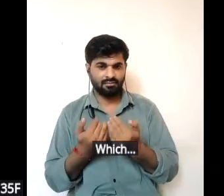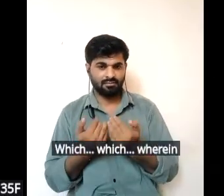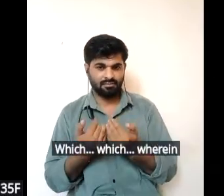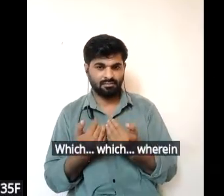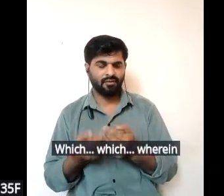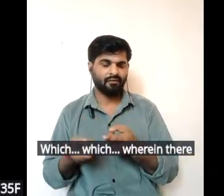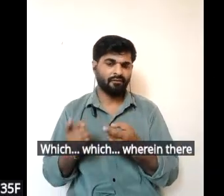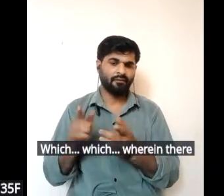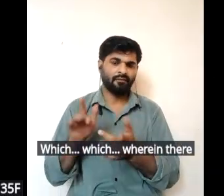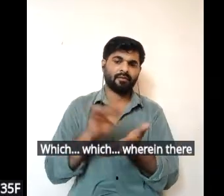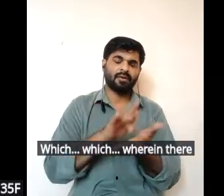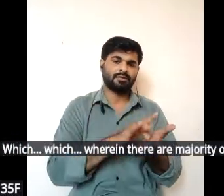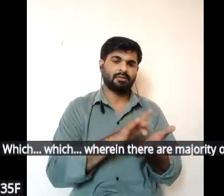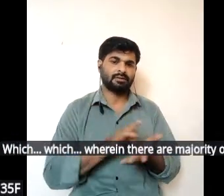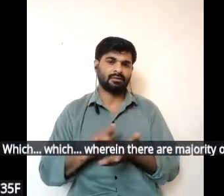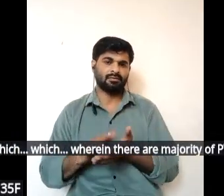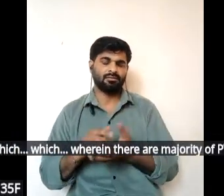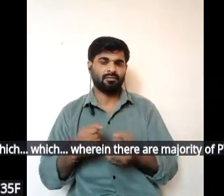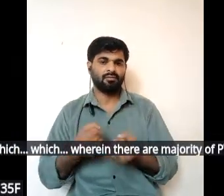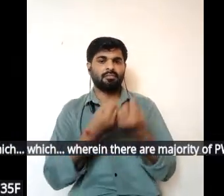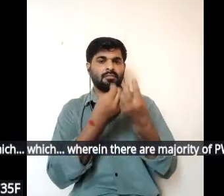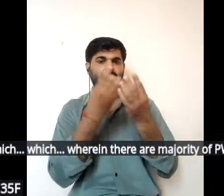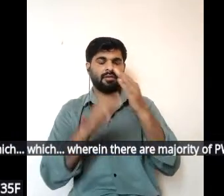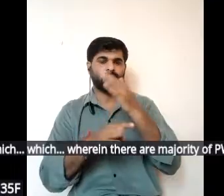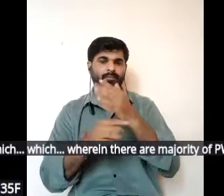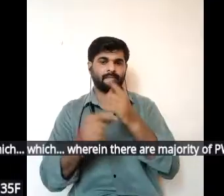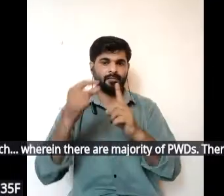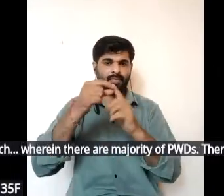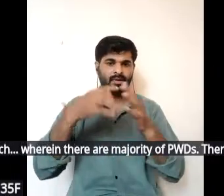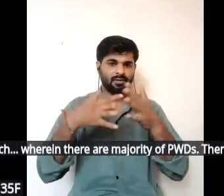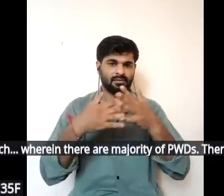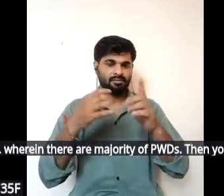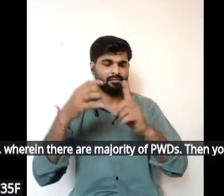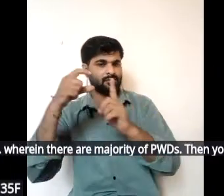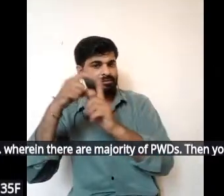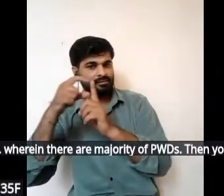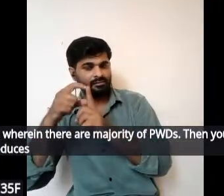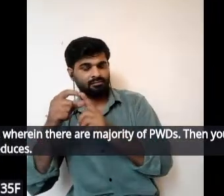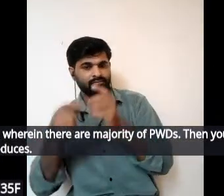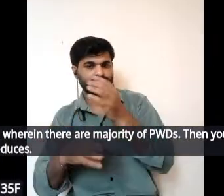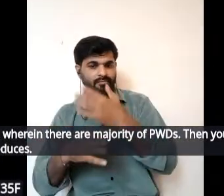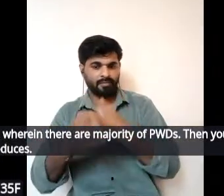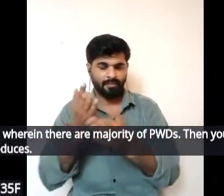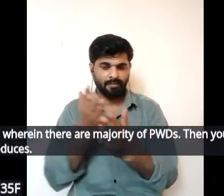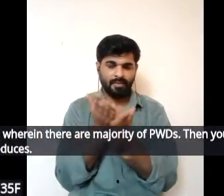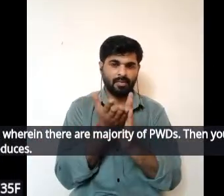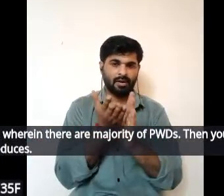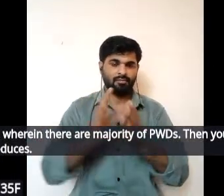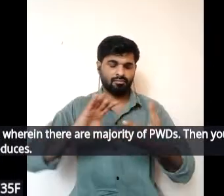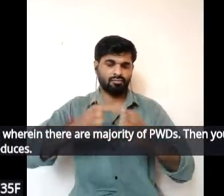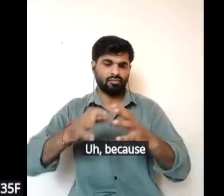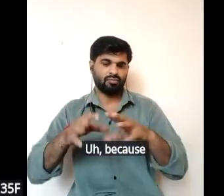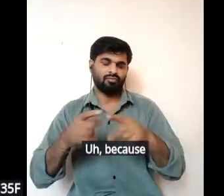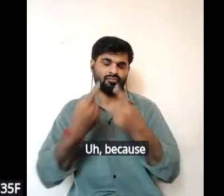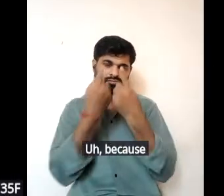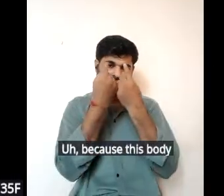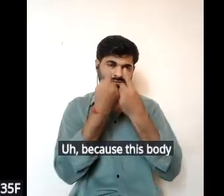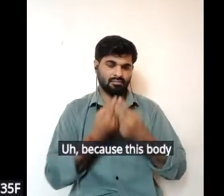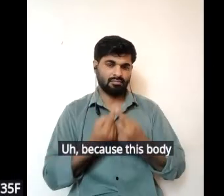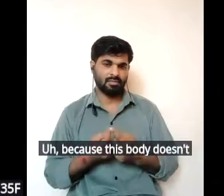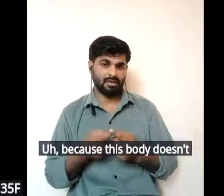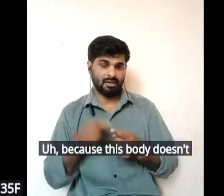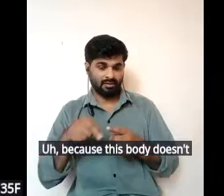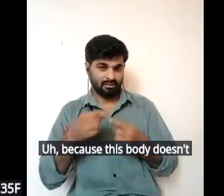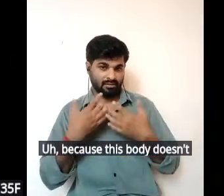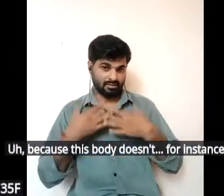are majority of PWDs, then your political power automatically reduces. Because this body doesn't,